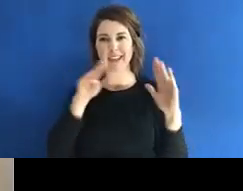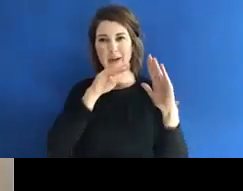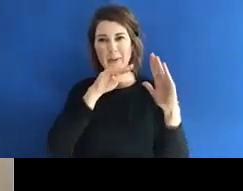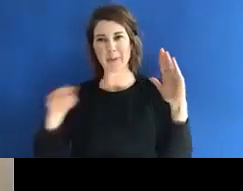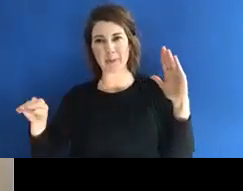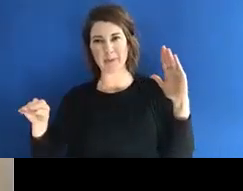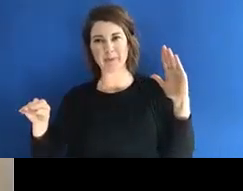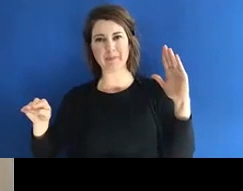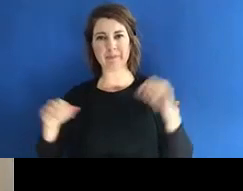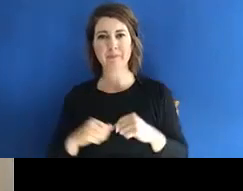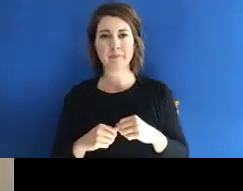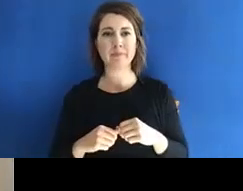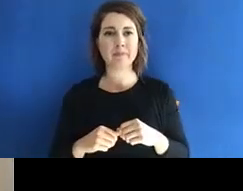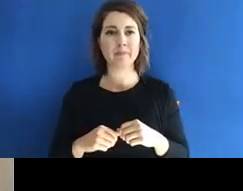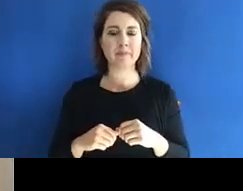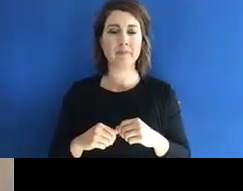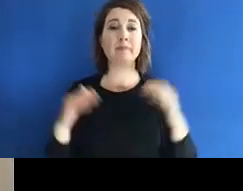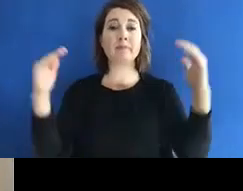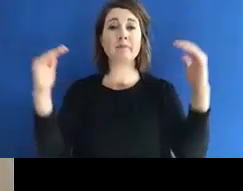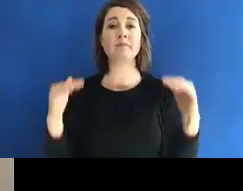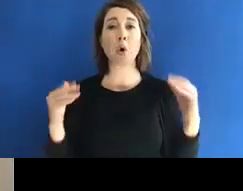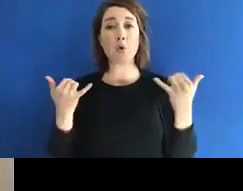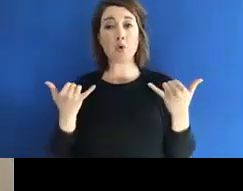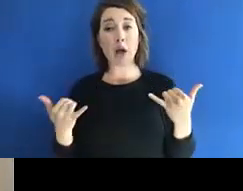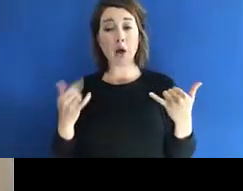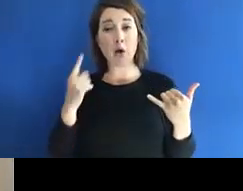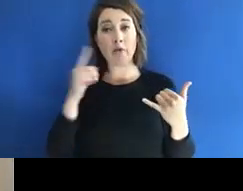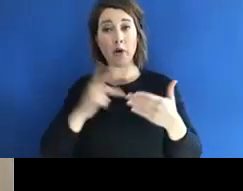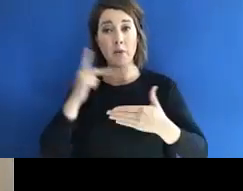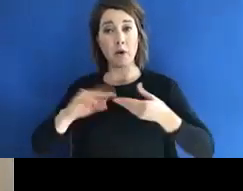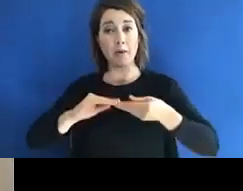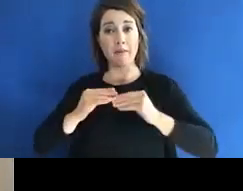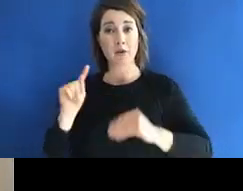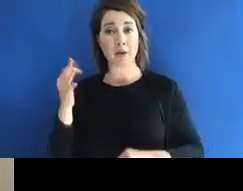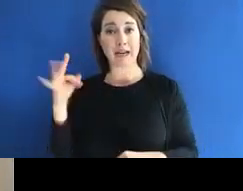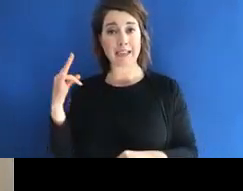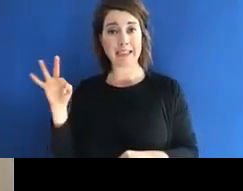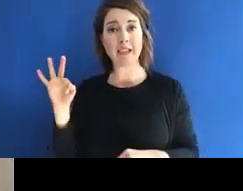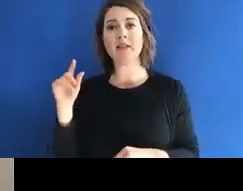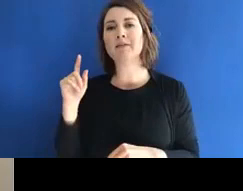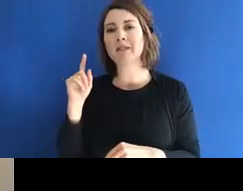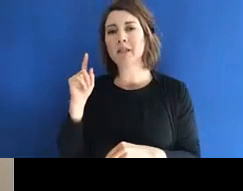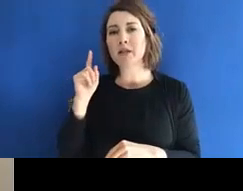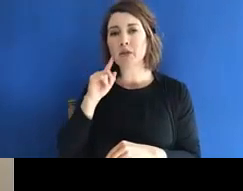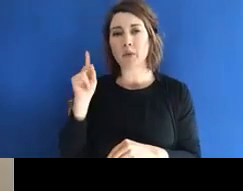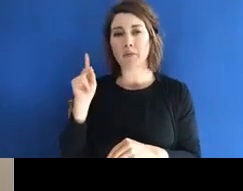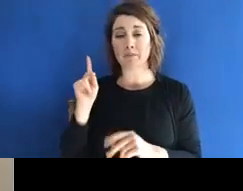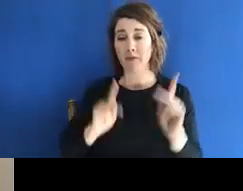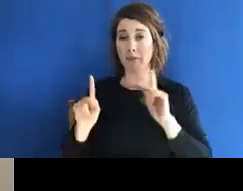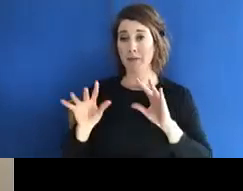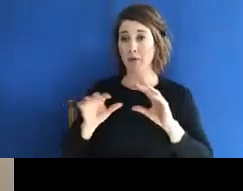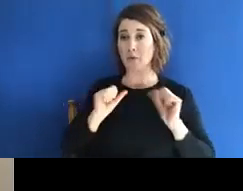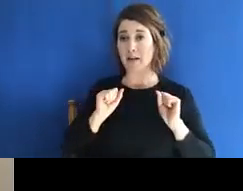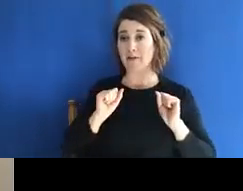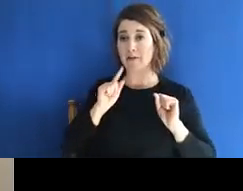data for program year 2019, again, those are people who exited the program in calendar year